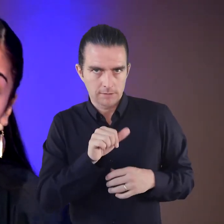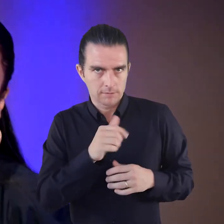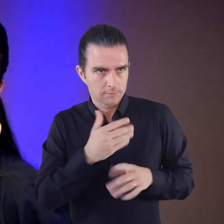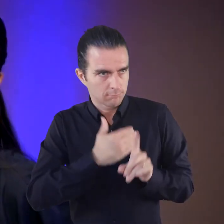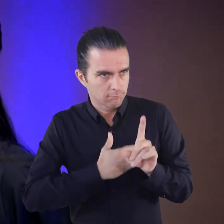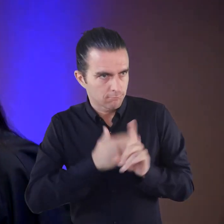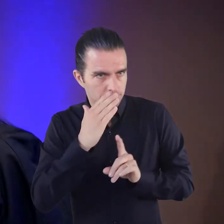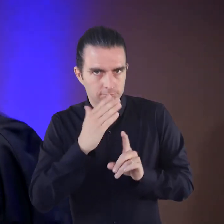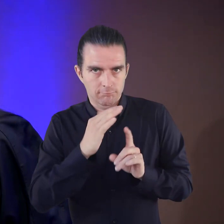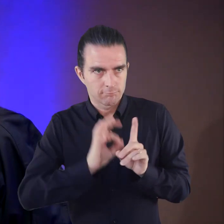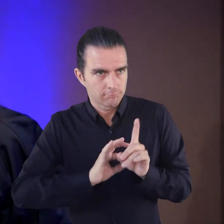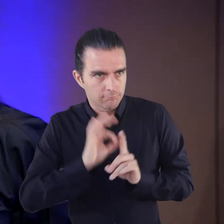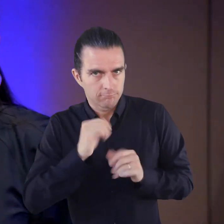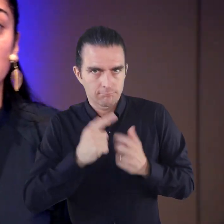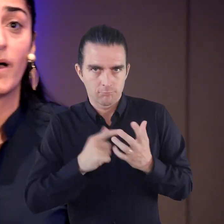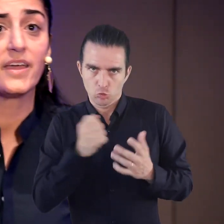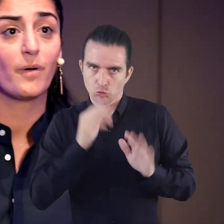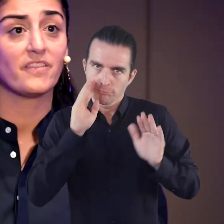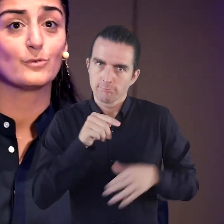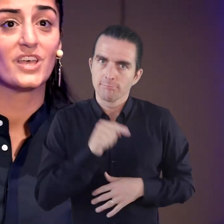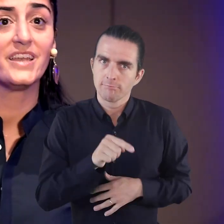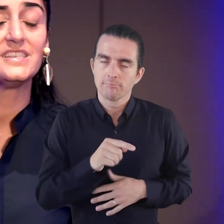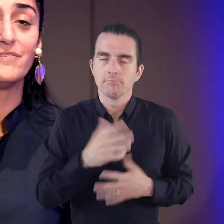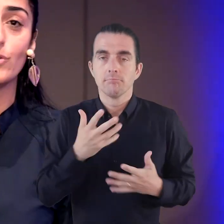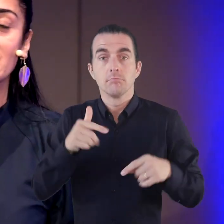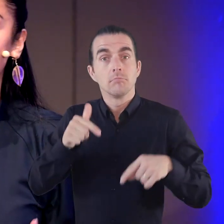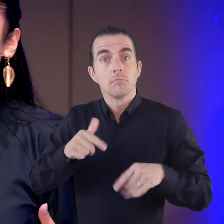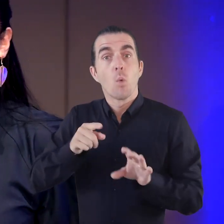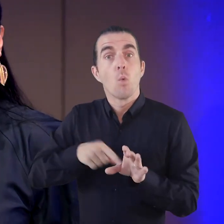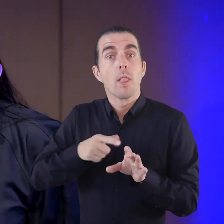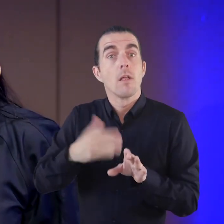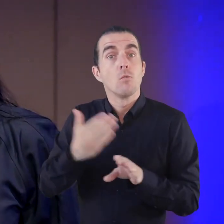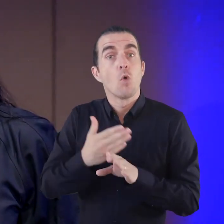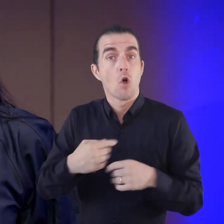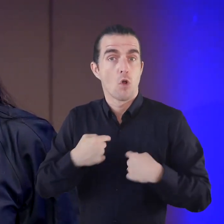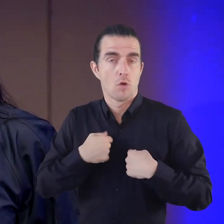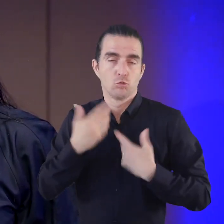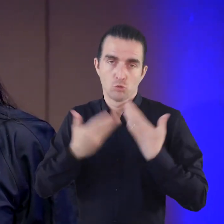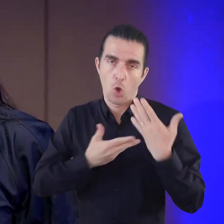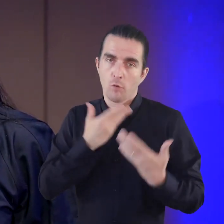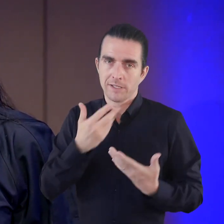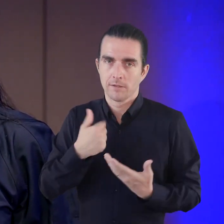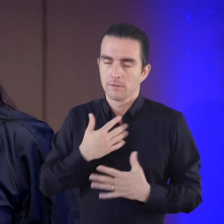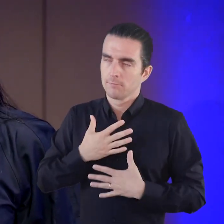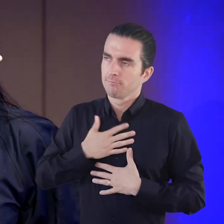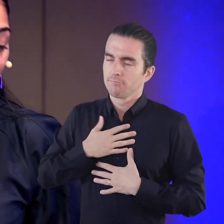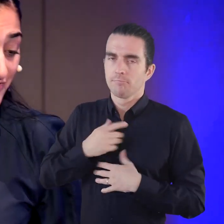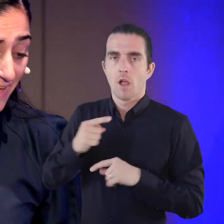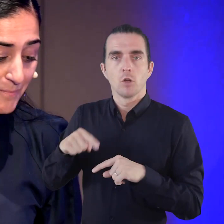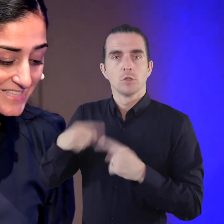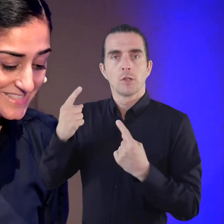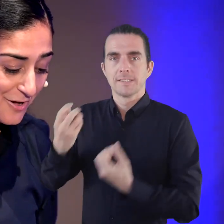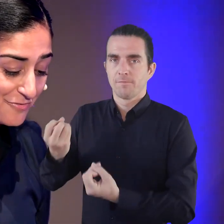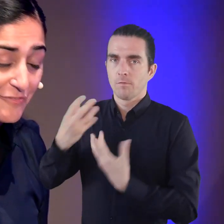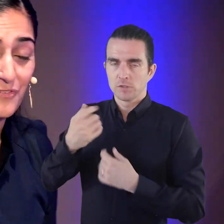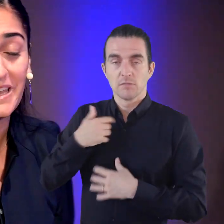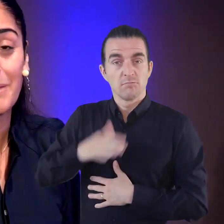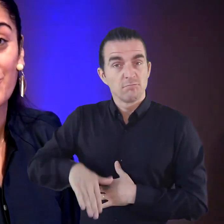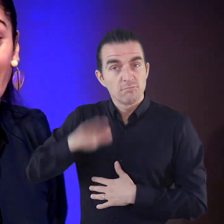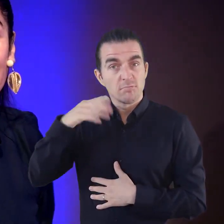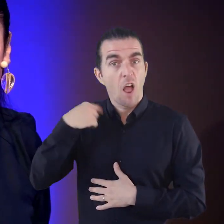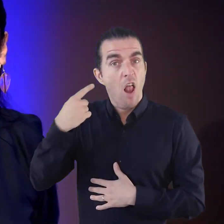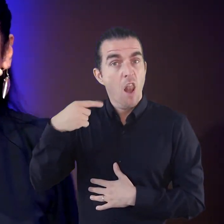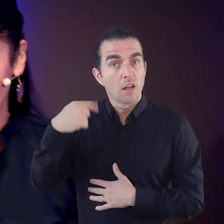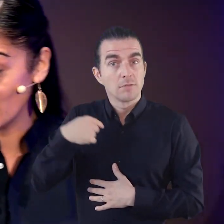The story of the youth worker in me was inspired by the alternative voices I heard growing up in London. I found myself